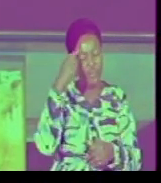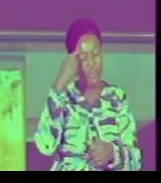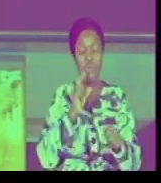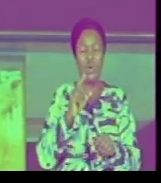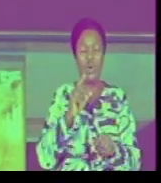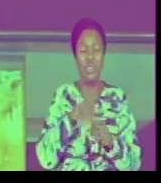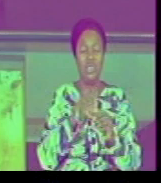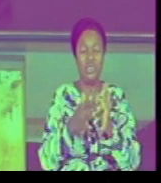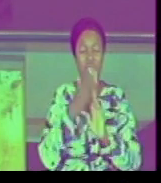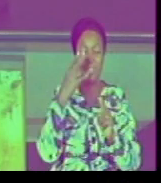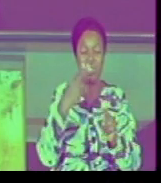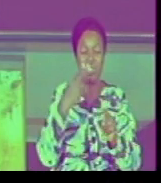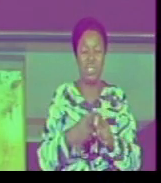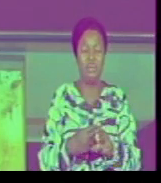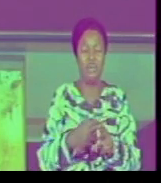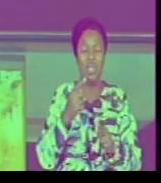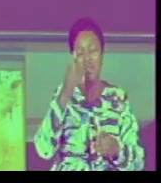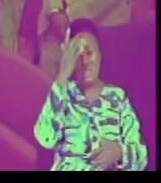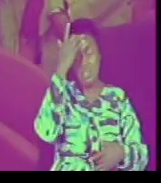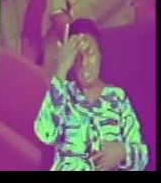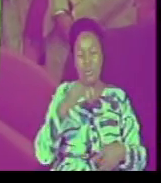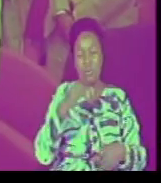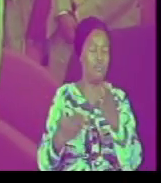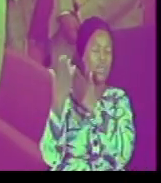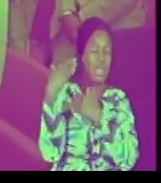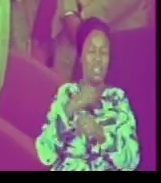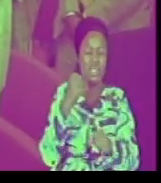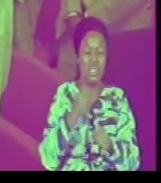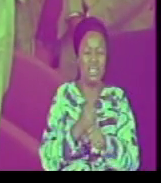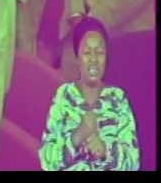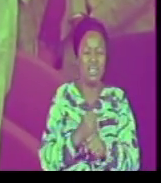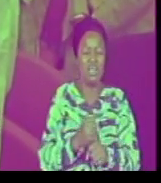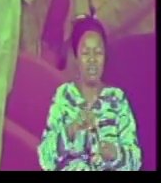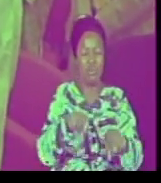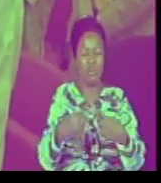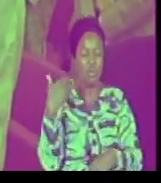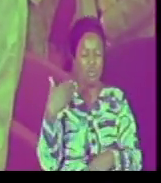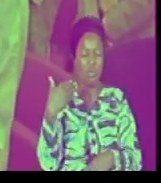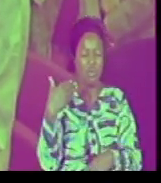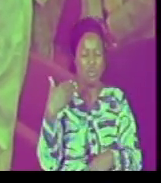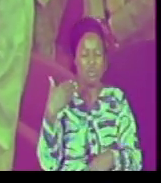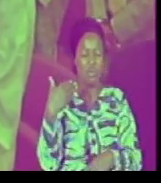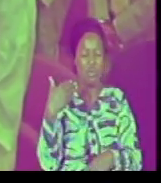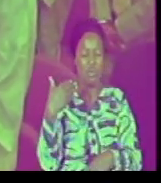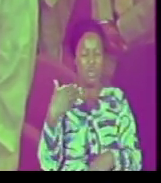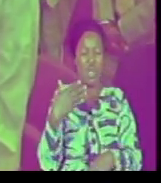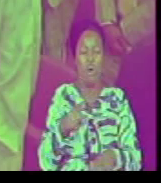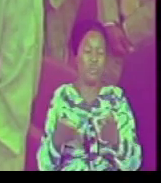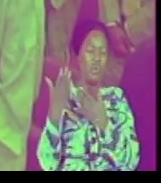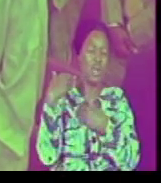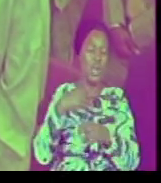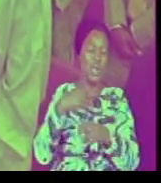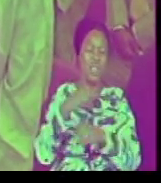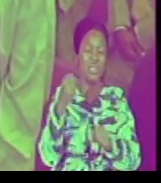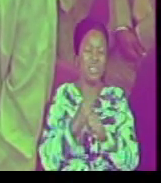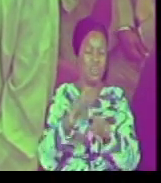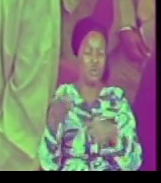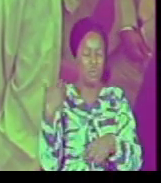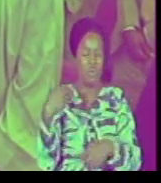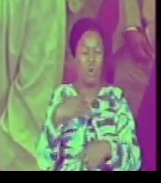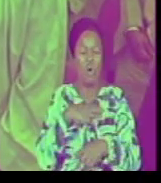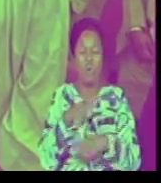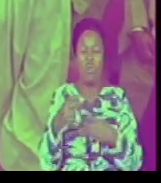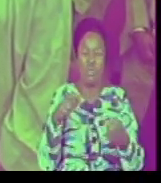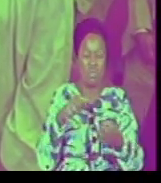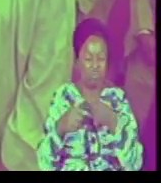The sicknesses of last year gone. Amen. Oppression of last year gone. Harassment of last